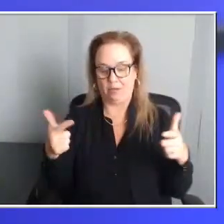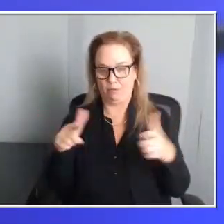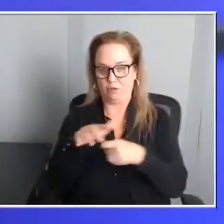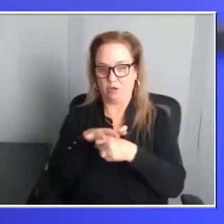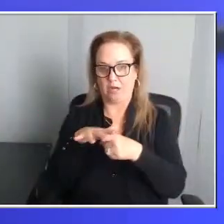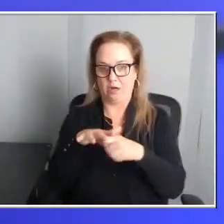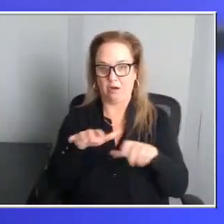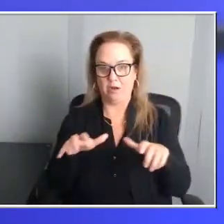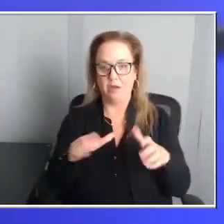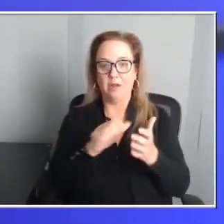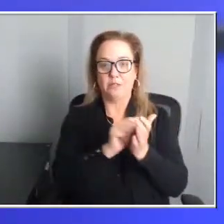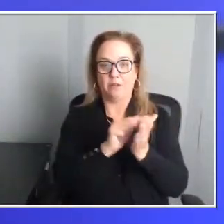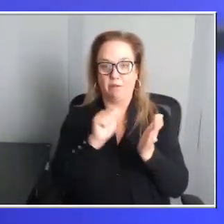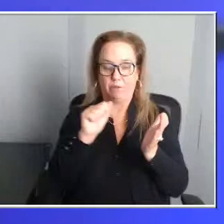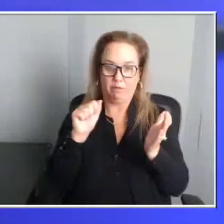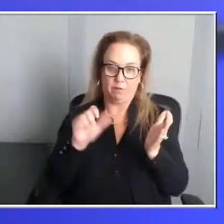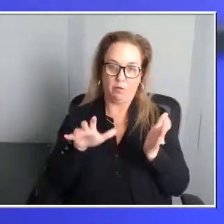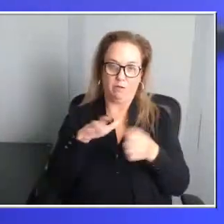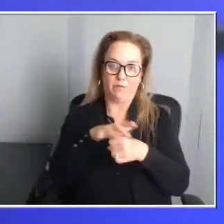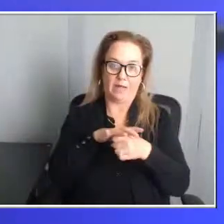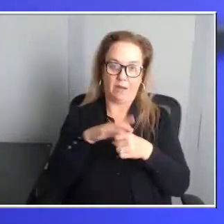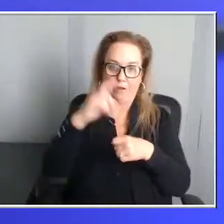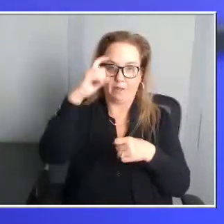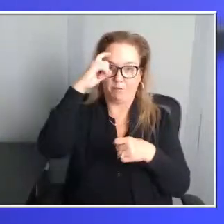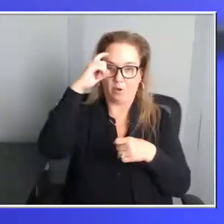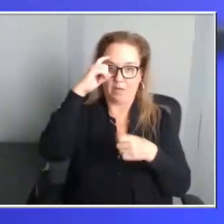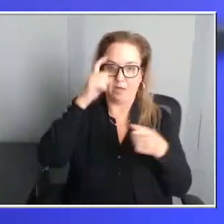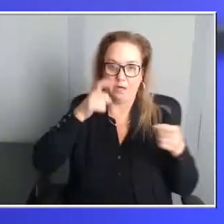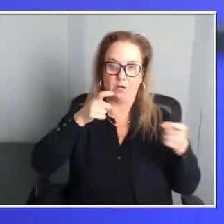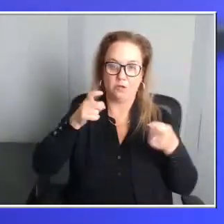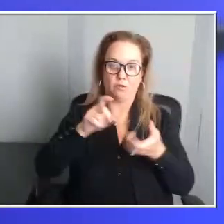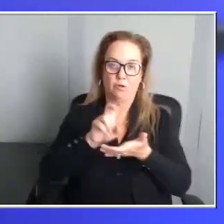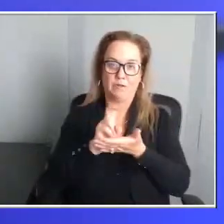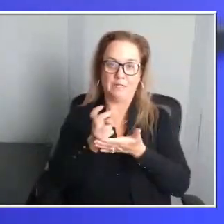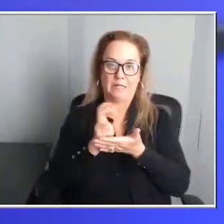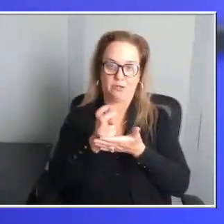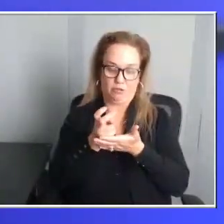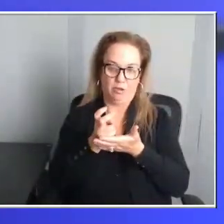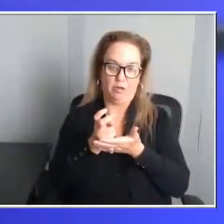to remove that area of the brain to control the seizures, we would be